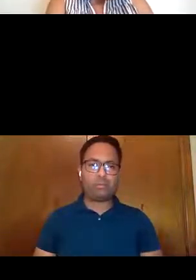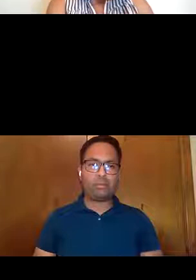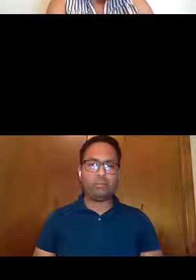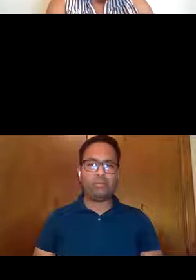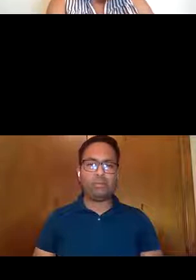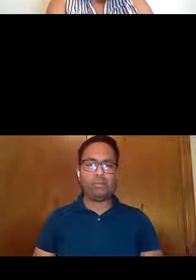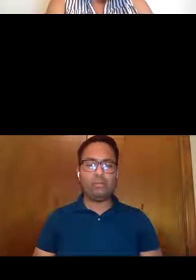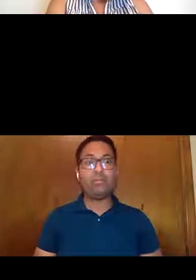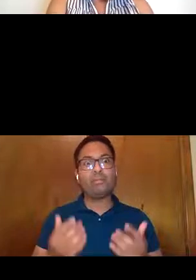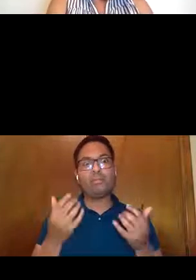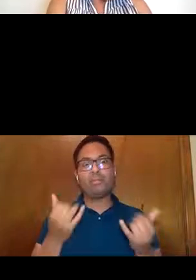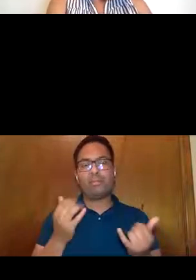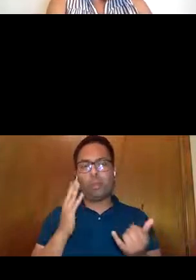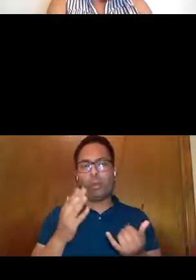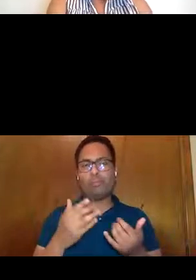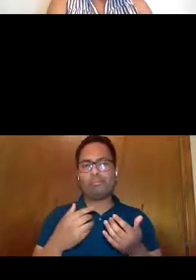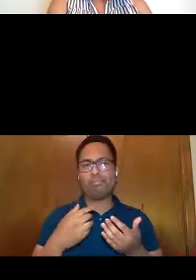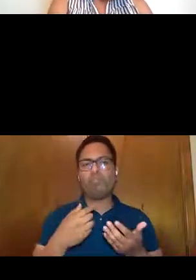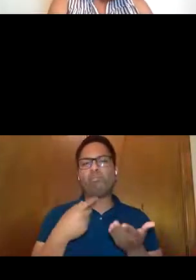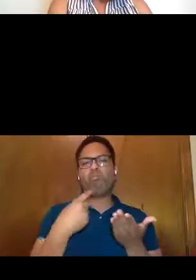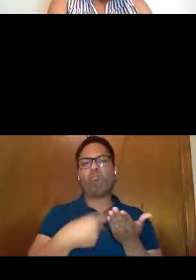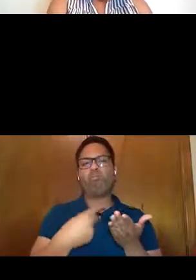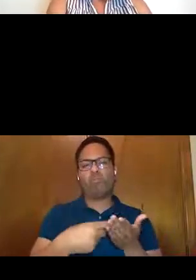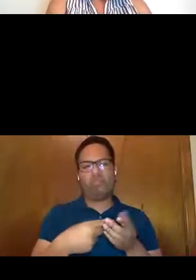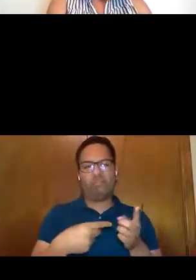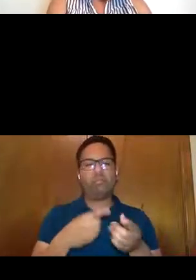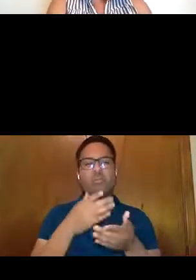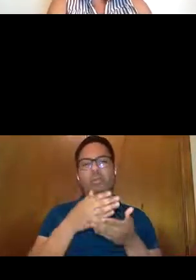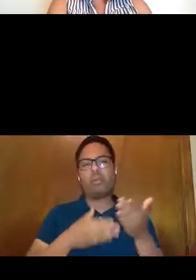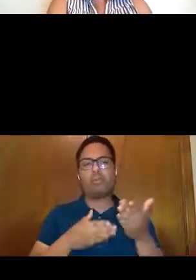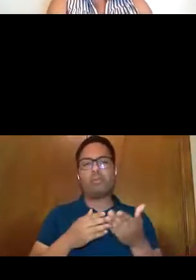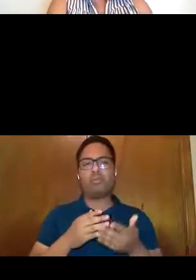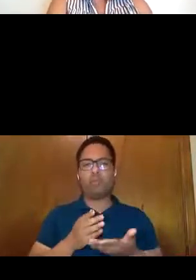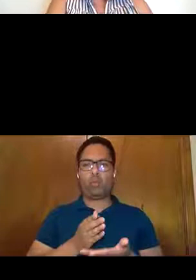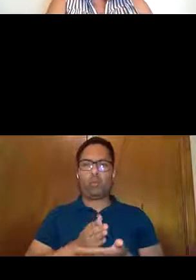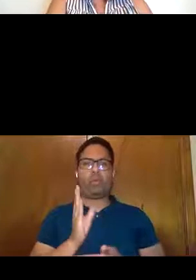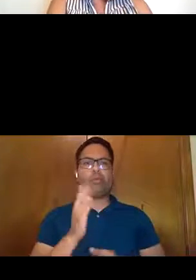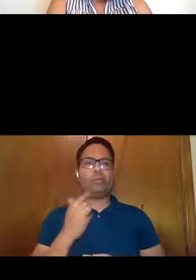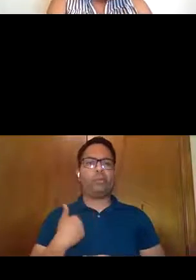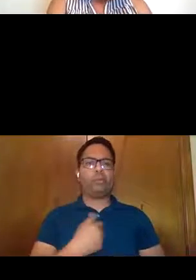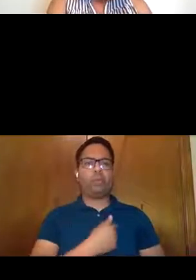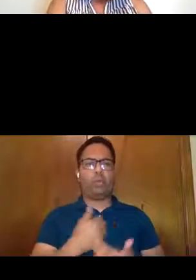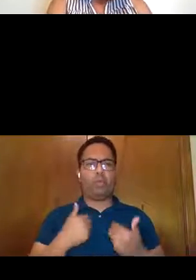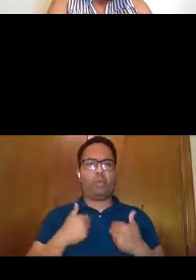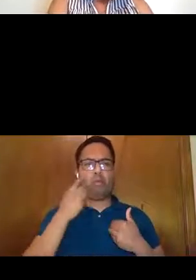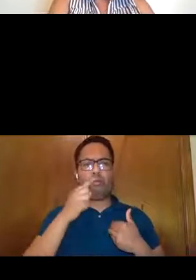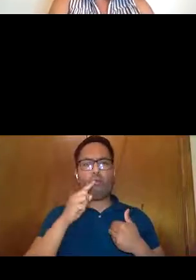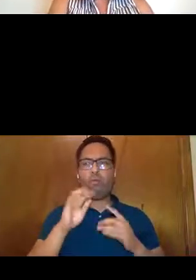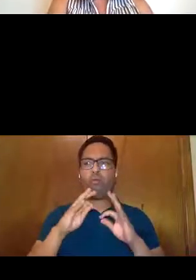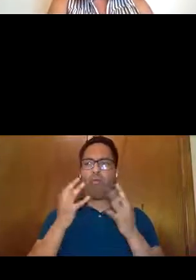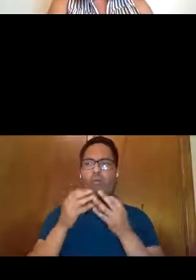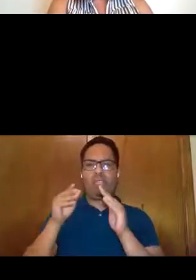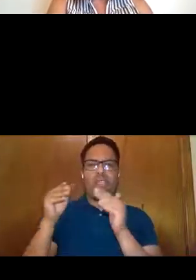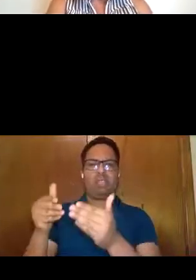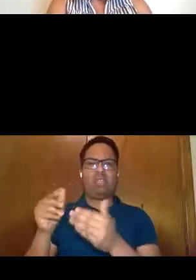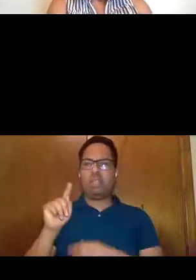Now I'm going to go through some of the rights that we have for family-centered telehealth,